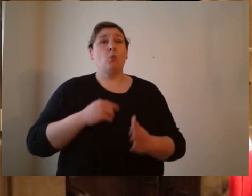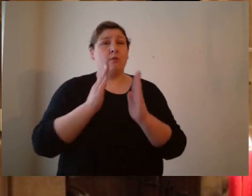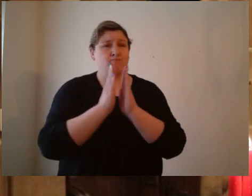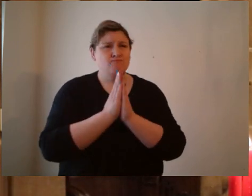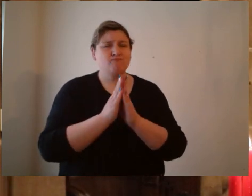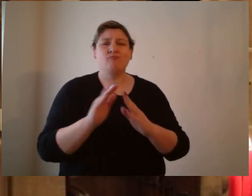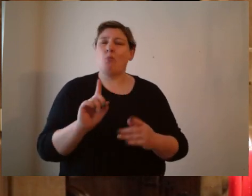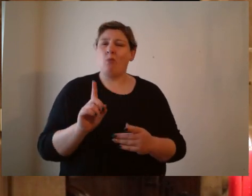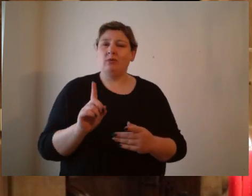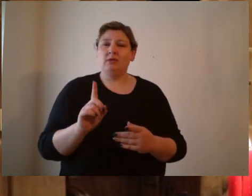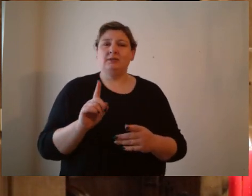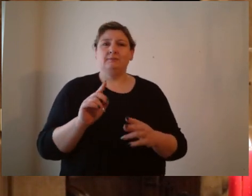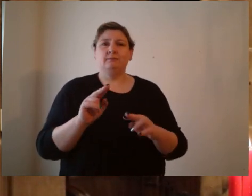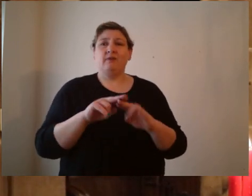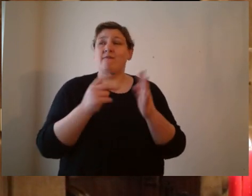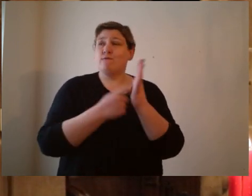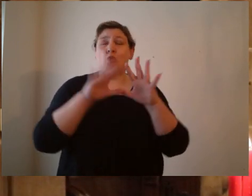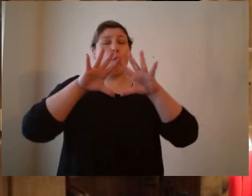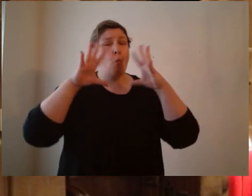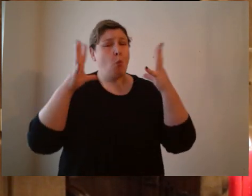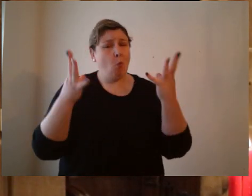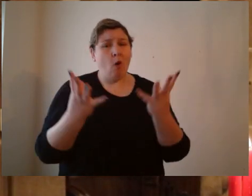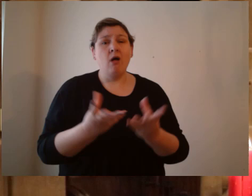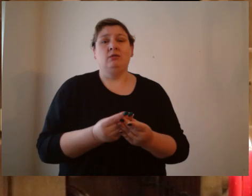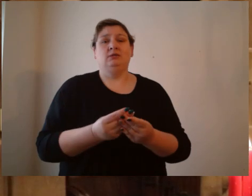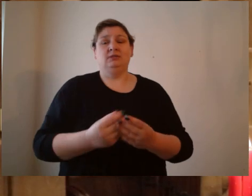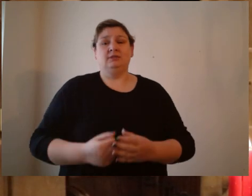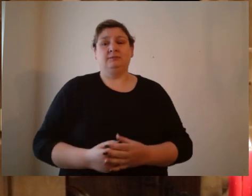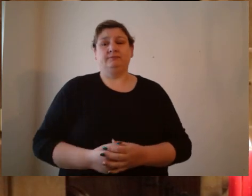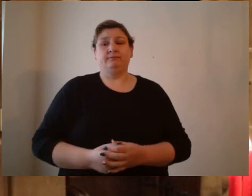We pray for the world.